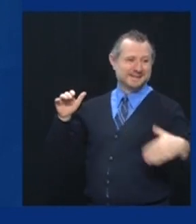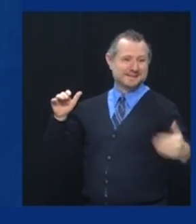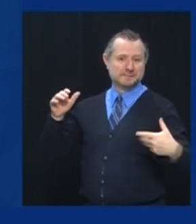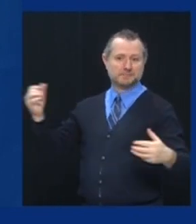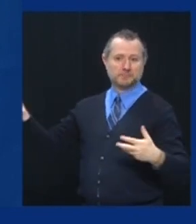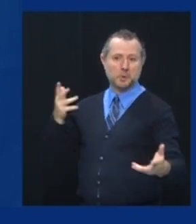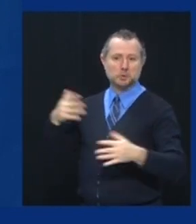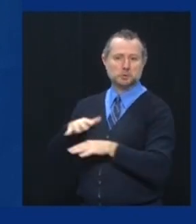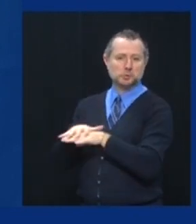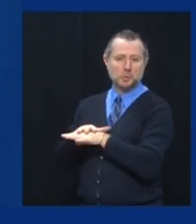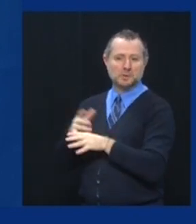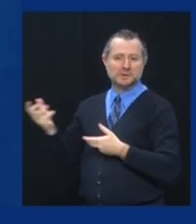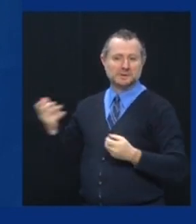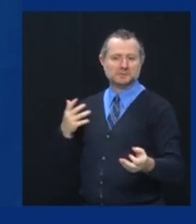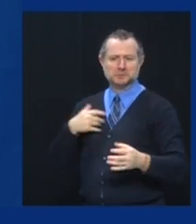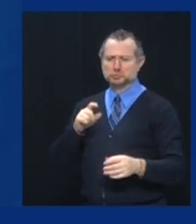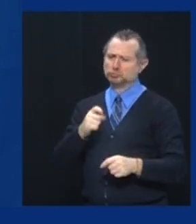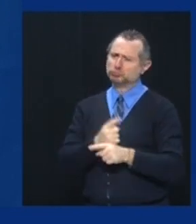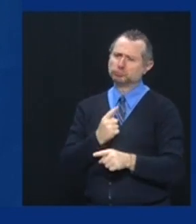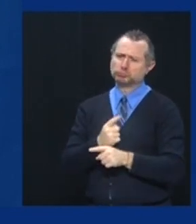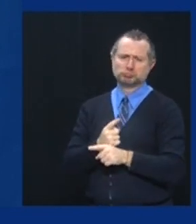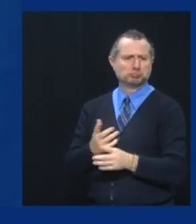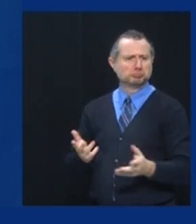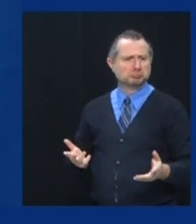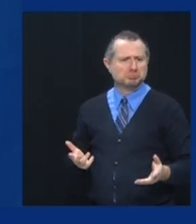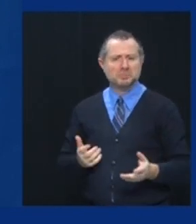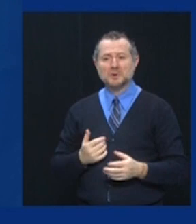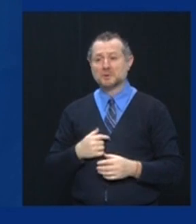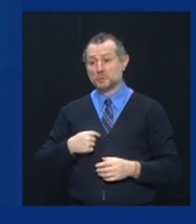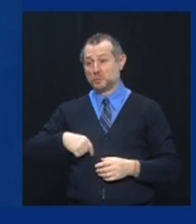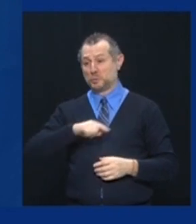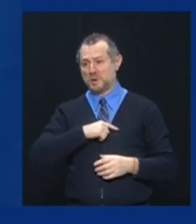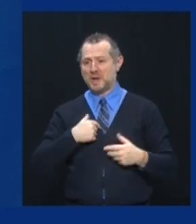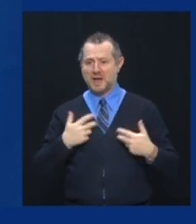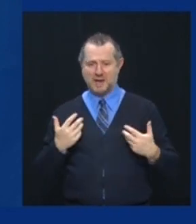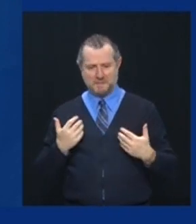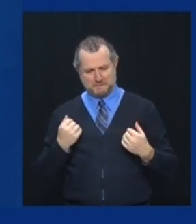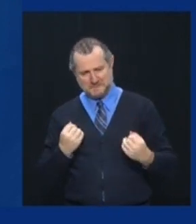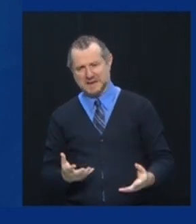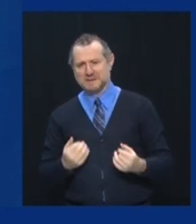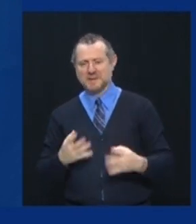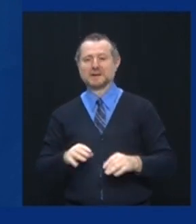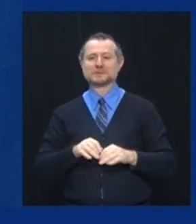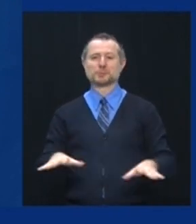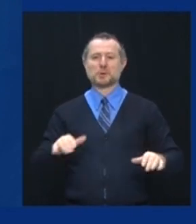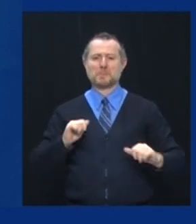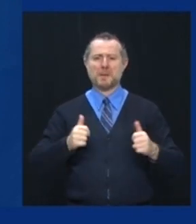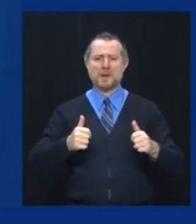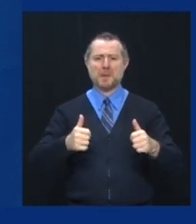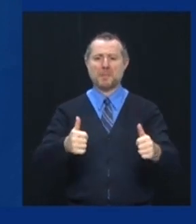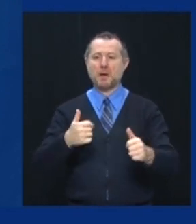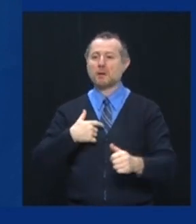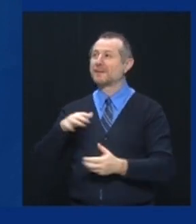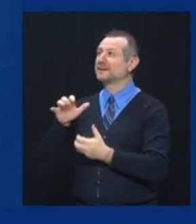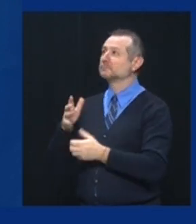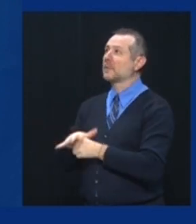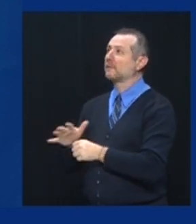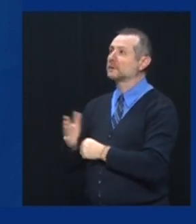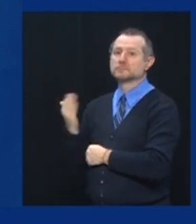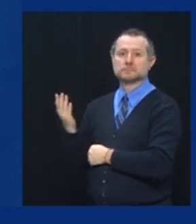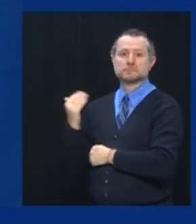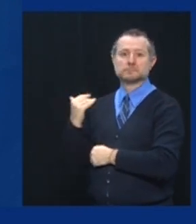more distribution capacity than we actually have supply. Right now, we've enrolled